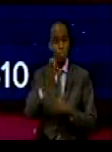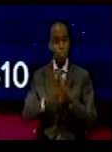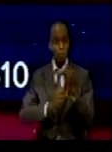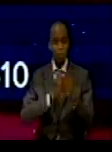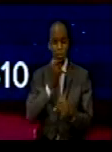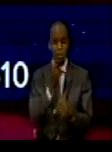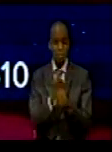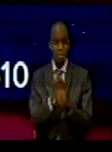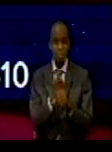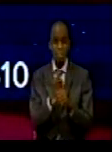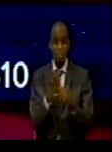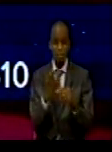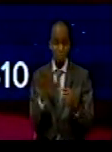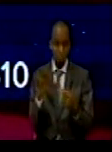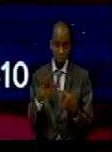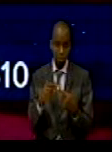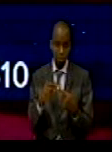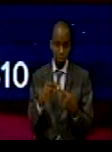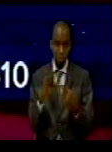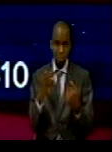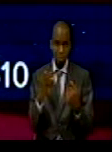We have been